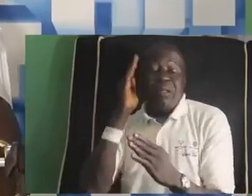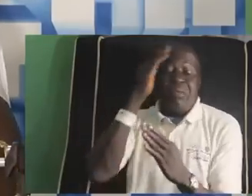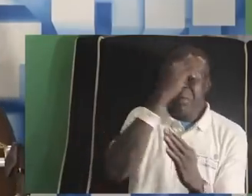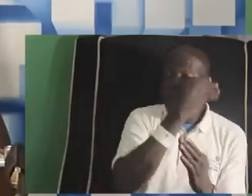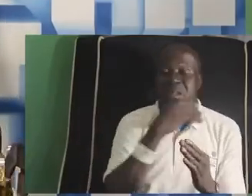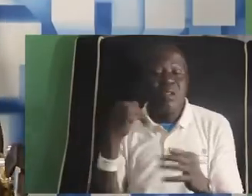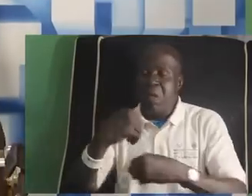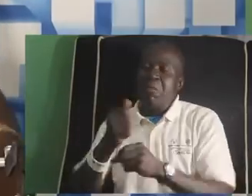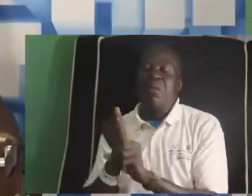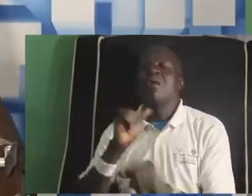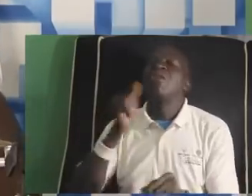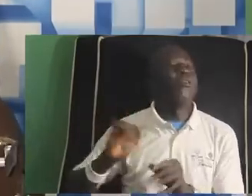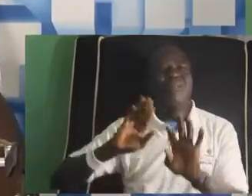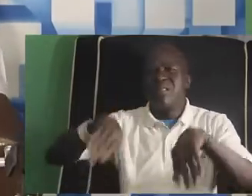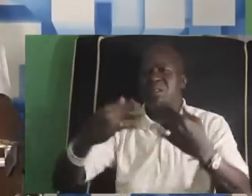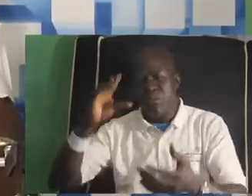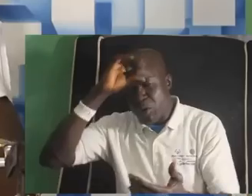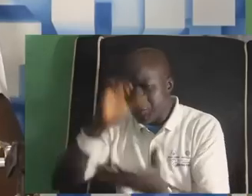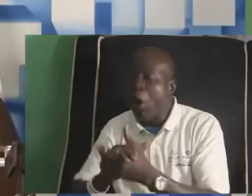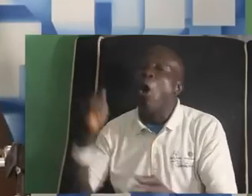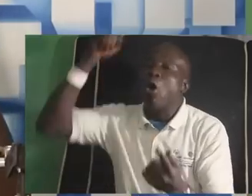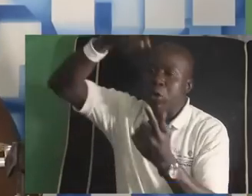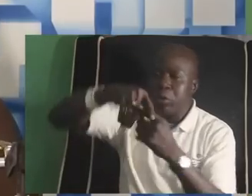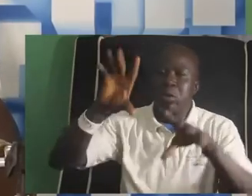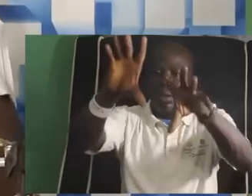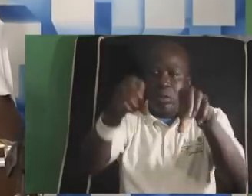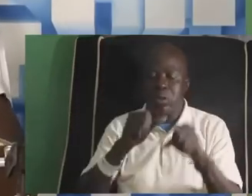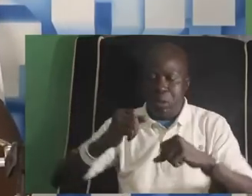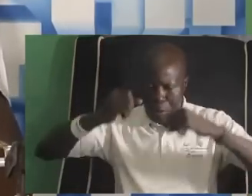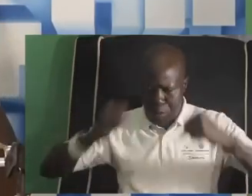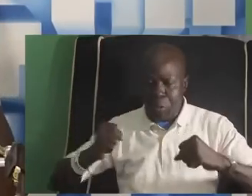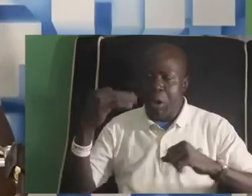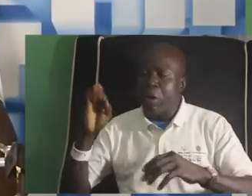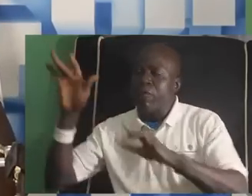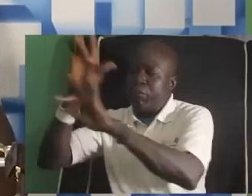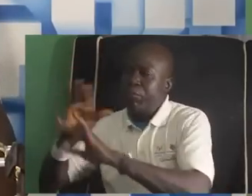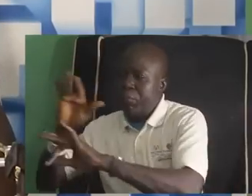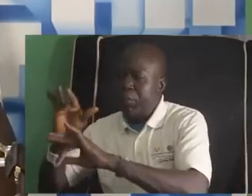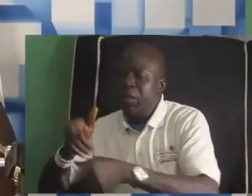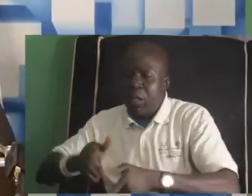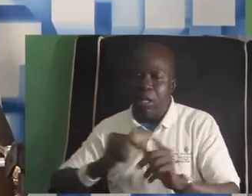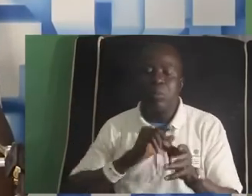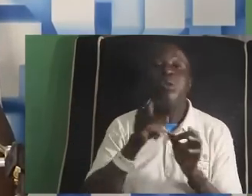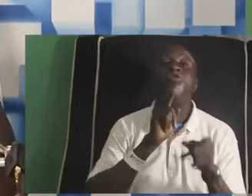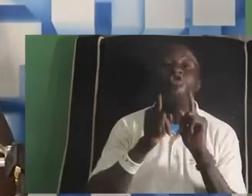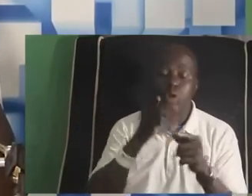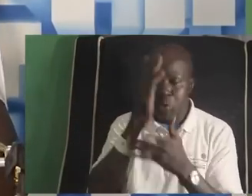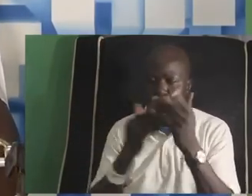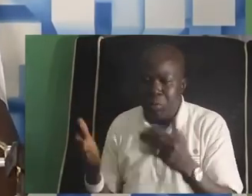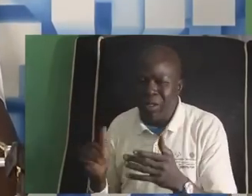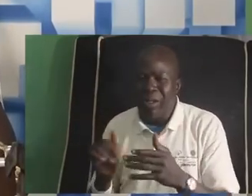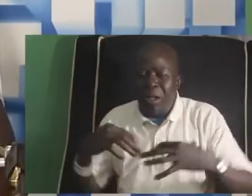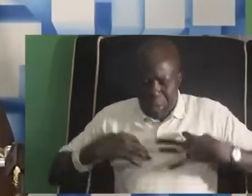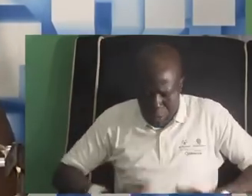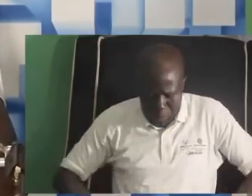mu loko. O di gba to ba gbagbara. Anu be ni. Je ti o kini kan mu yin. Let me tell you something. Dressy ko